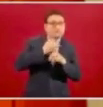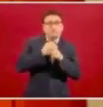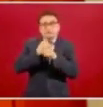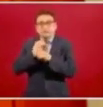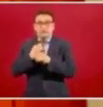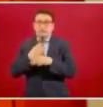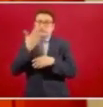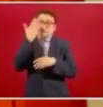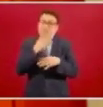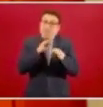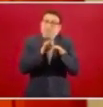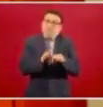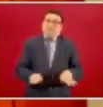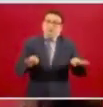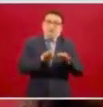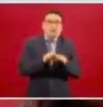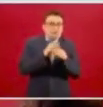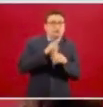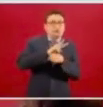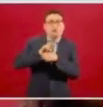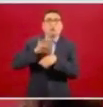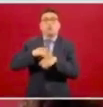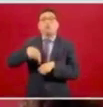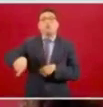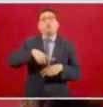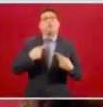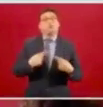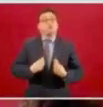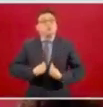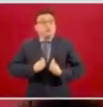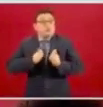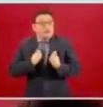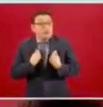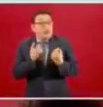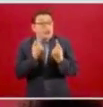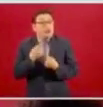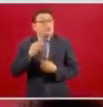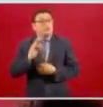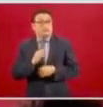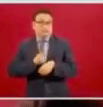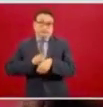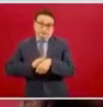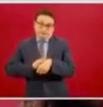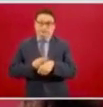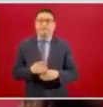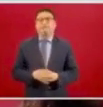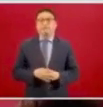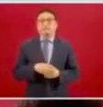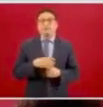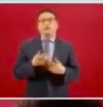monitoring of the environment, and it's a similar thing. It's an analogy.